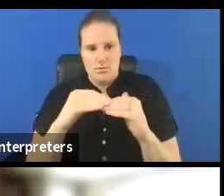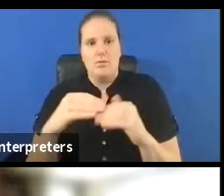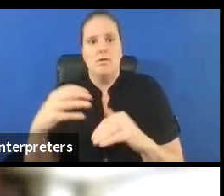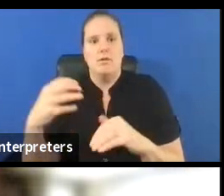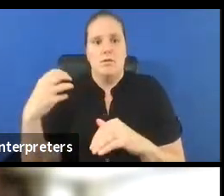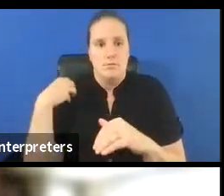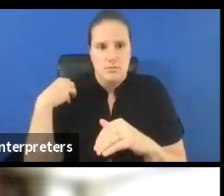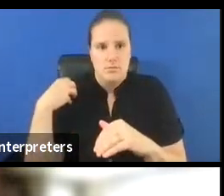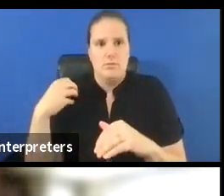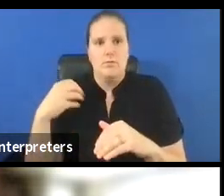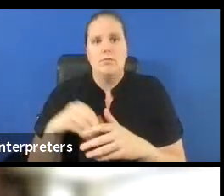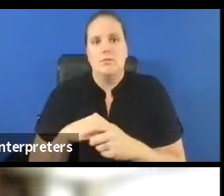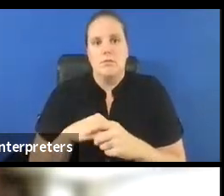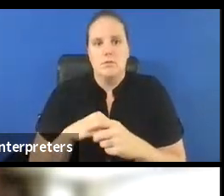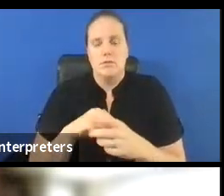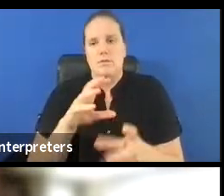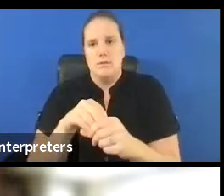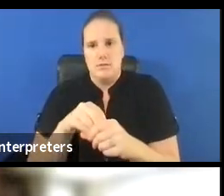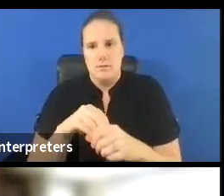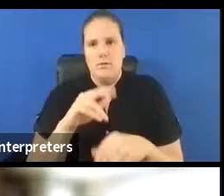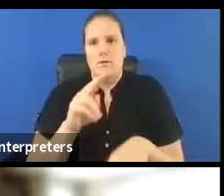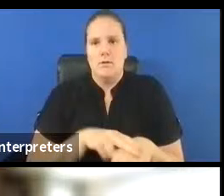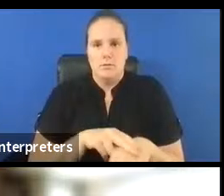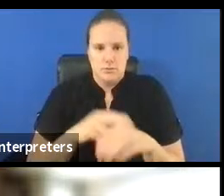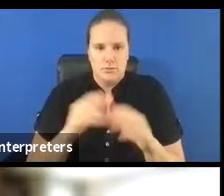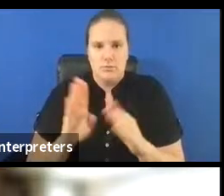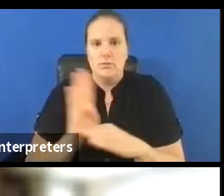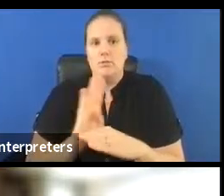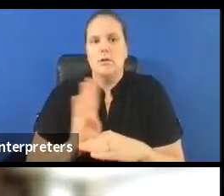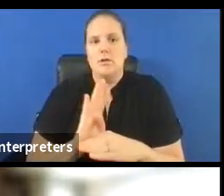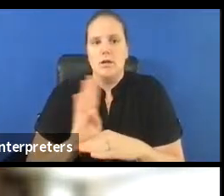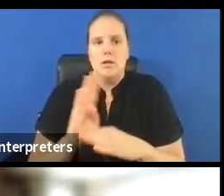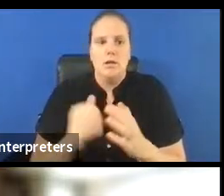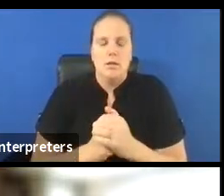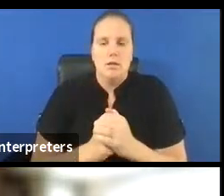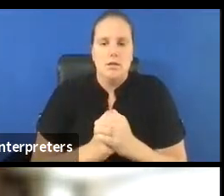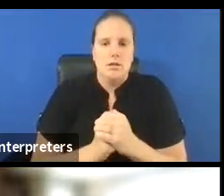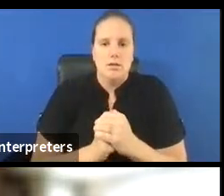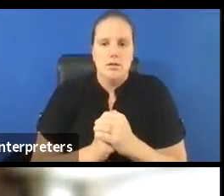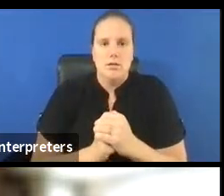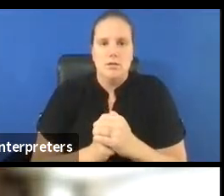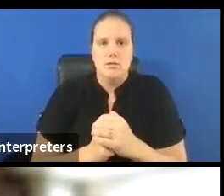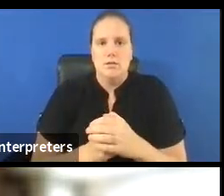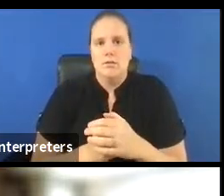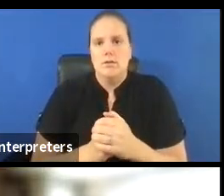to participate in a national small business /DBE